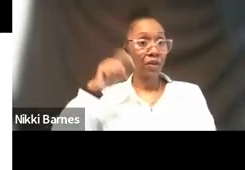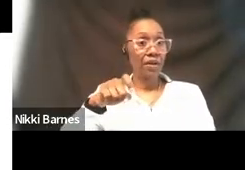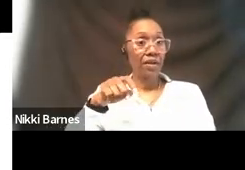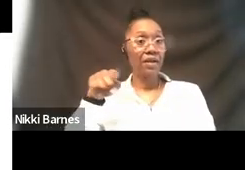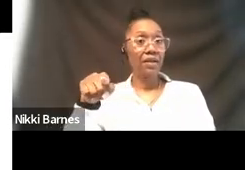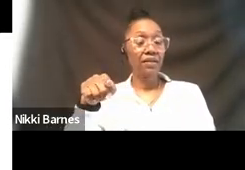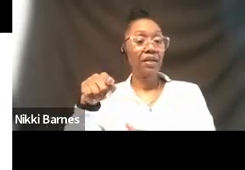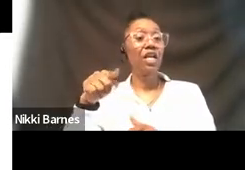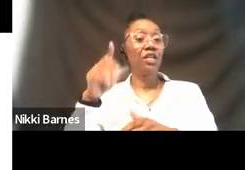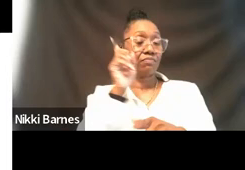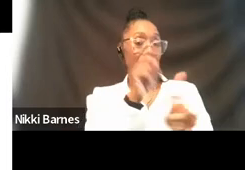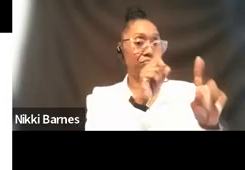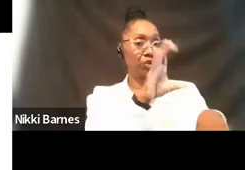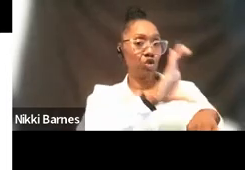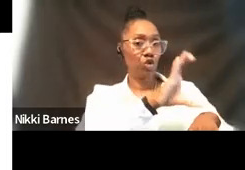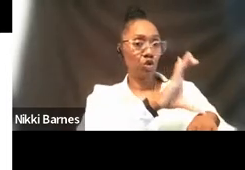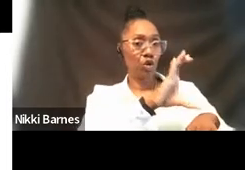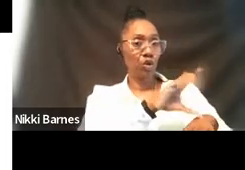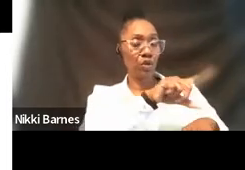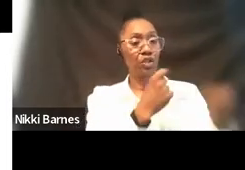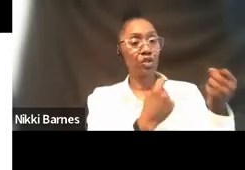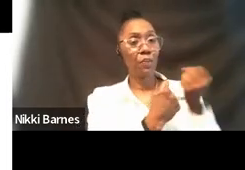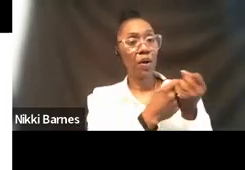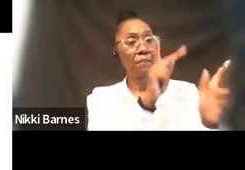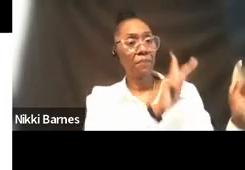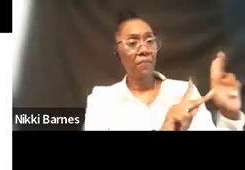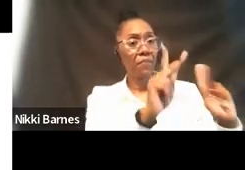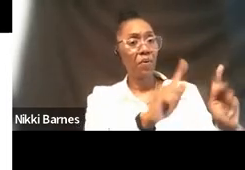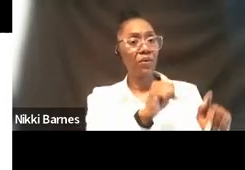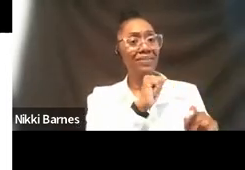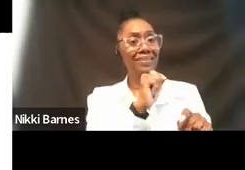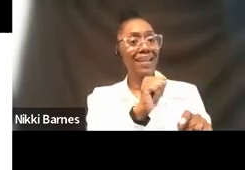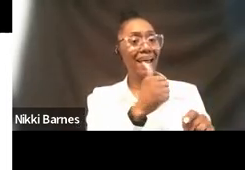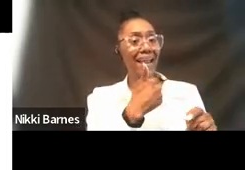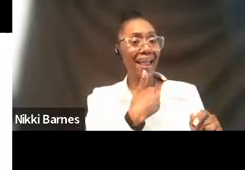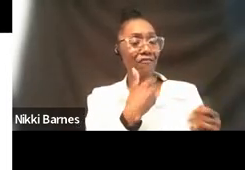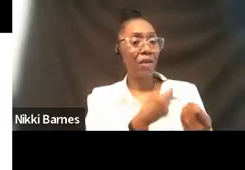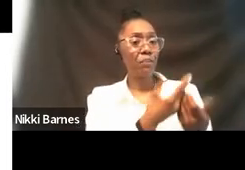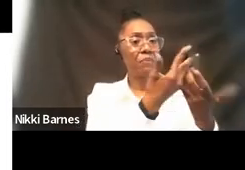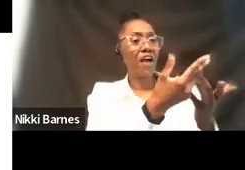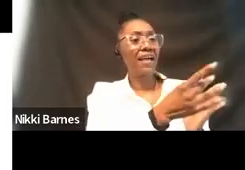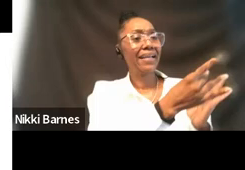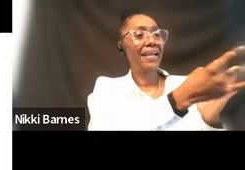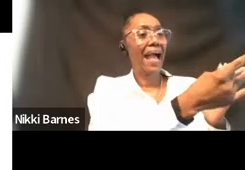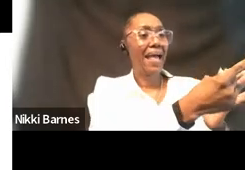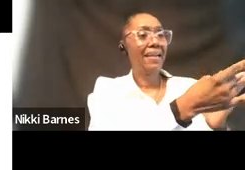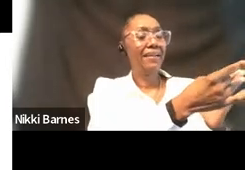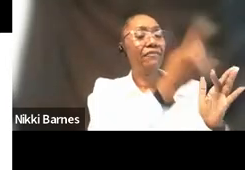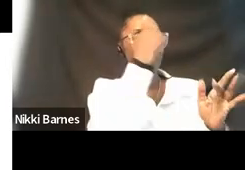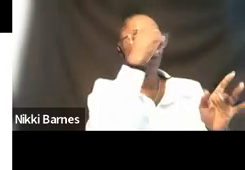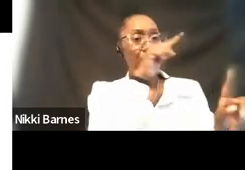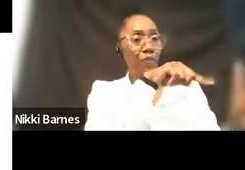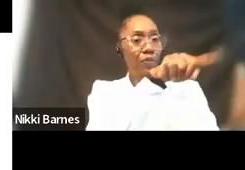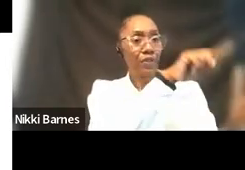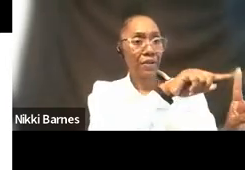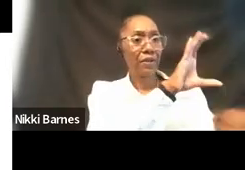of our church where he supported individuals who just did not have and provided a guiding light for them. One thing my parents agreed